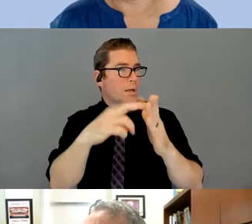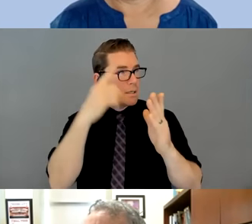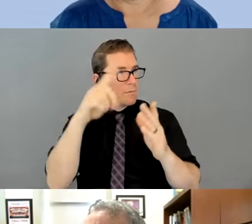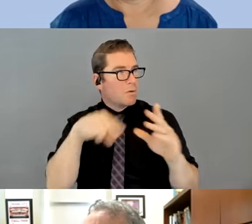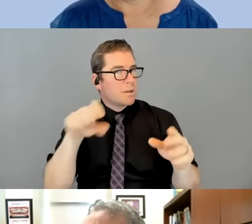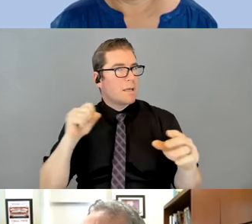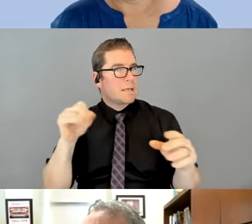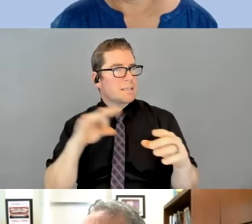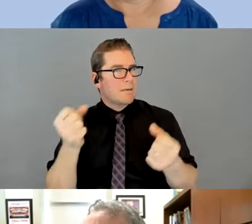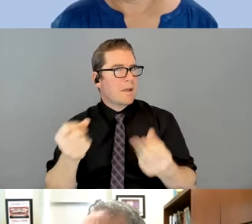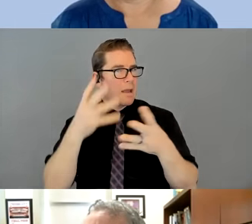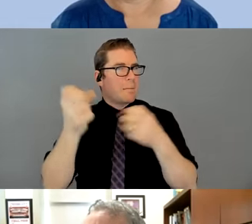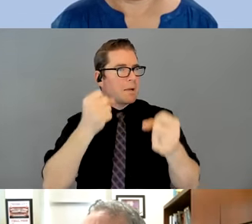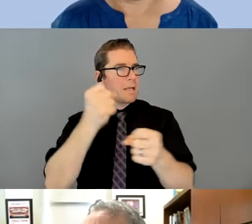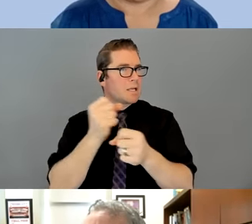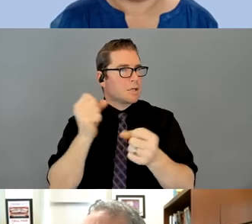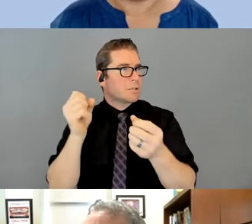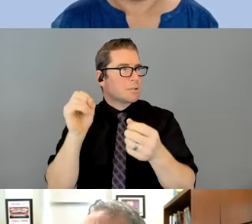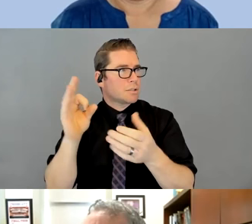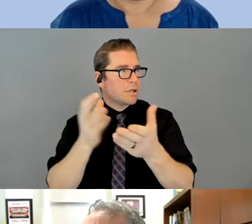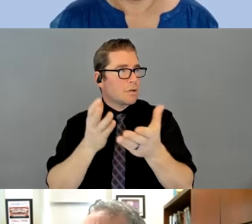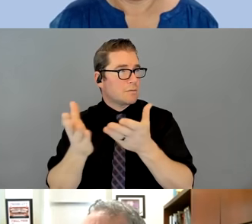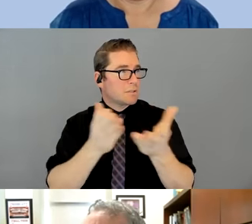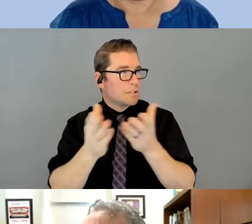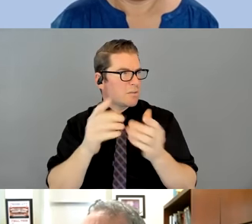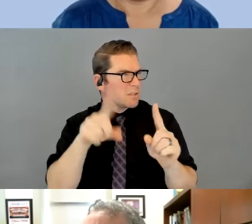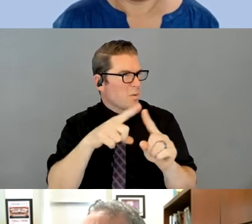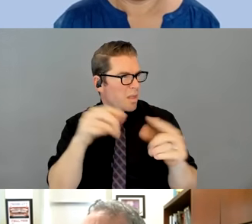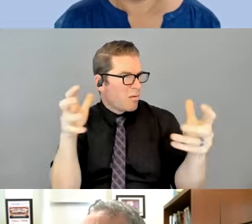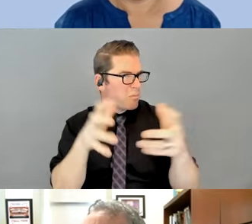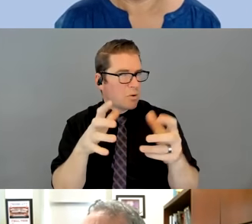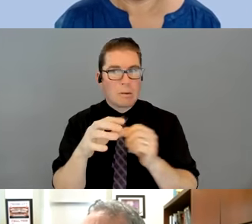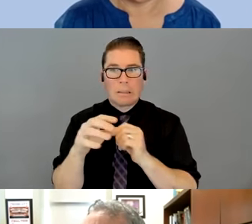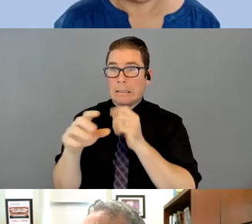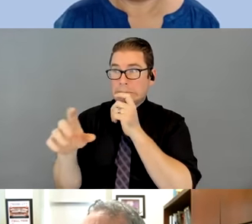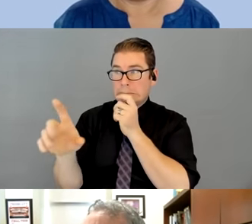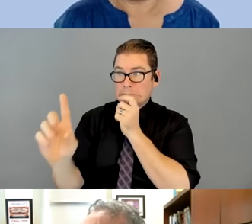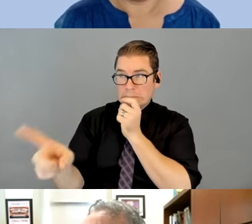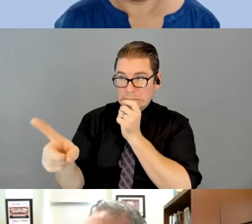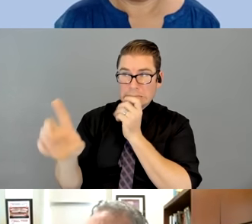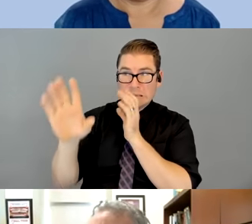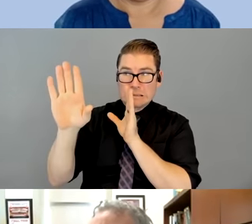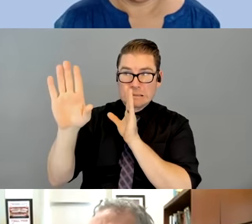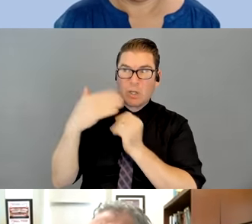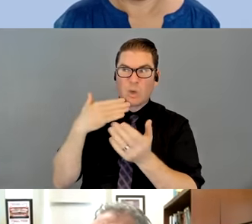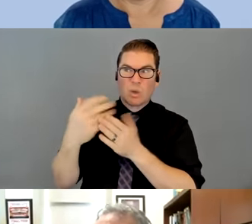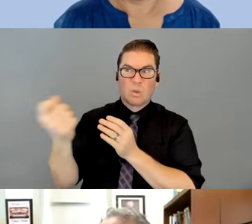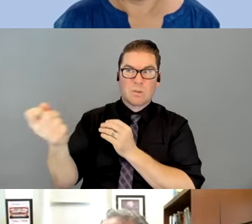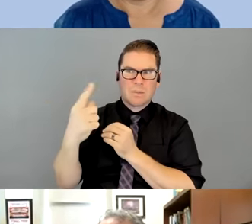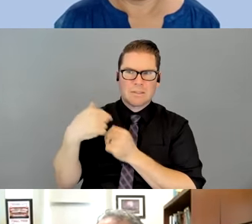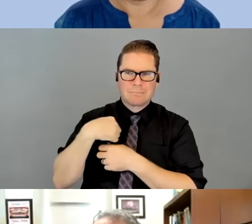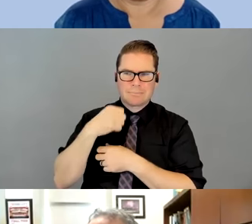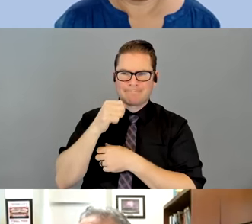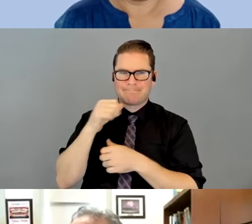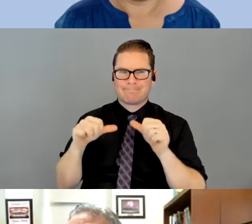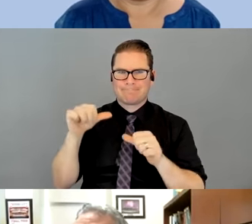That's an excellent question. I'm not 100. Let me look real fast. Because I'm hoping it might